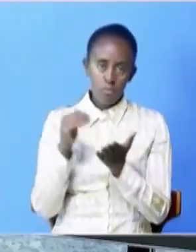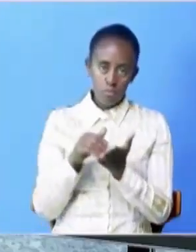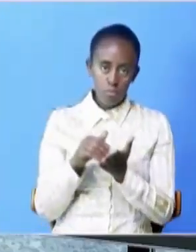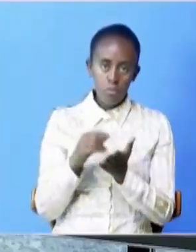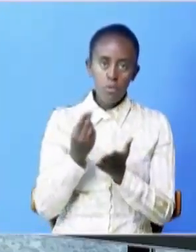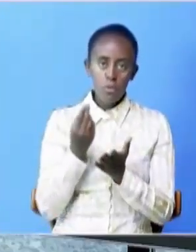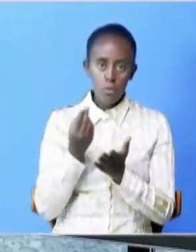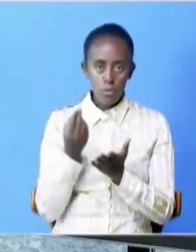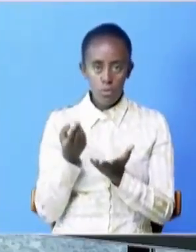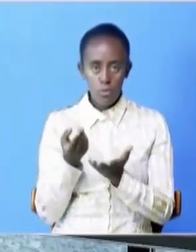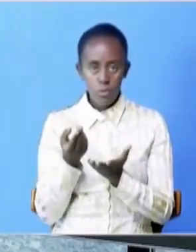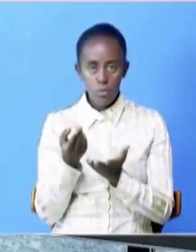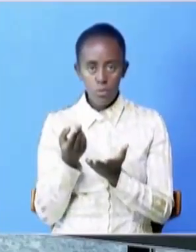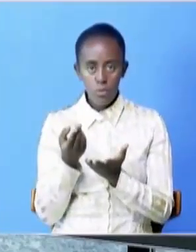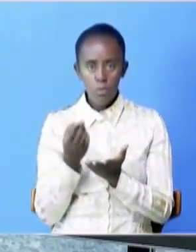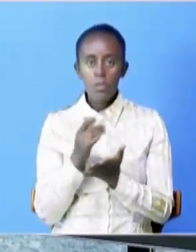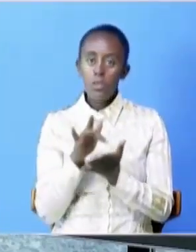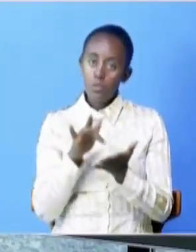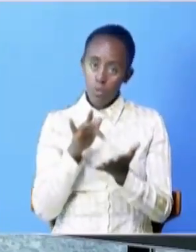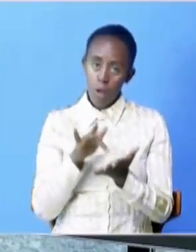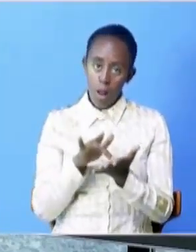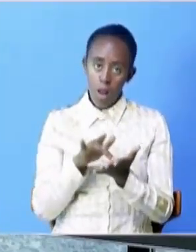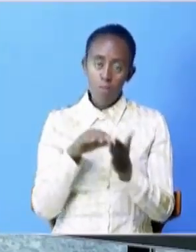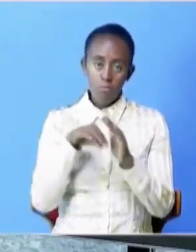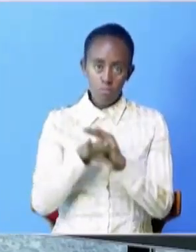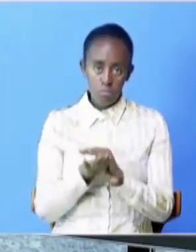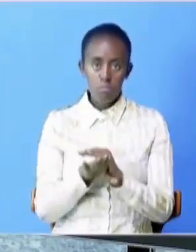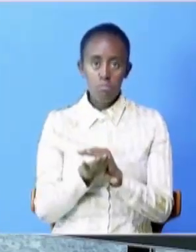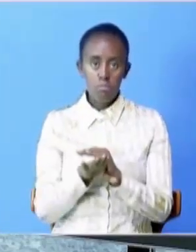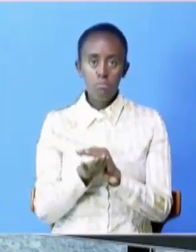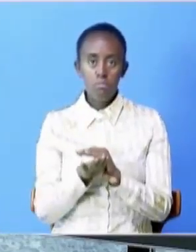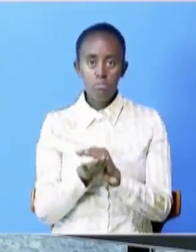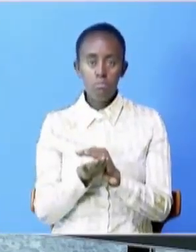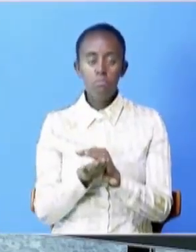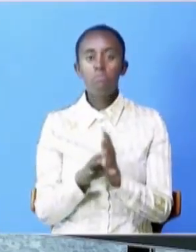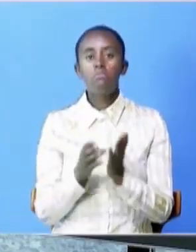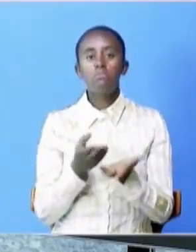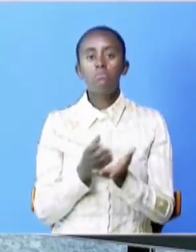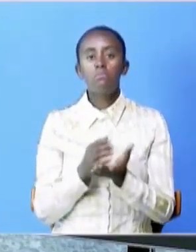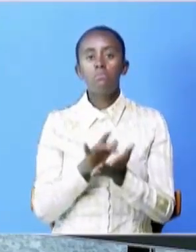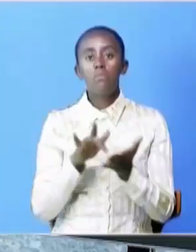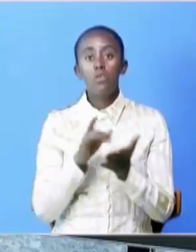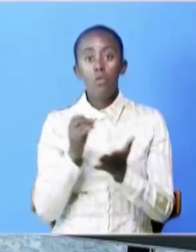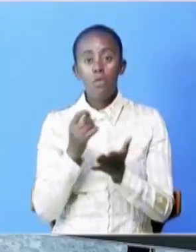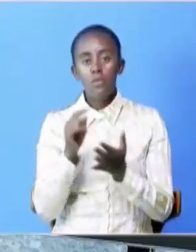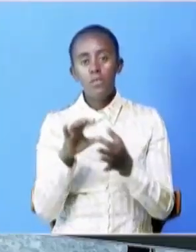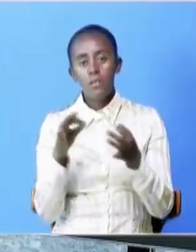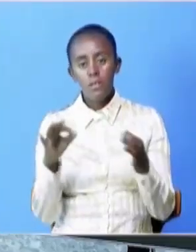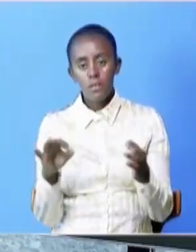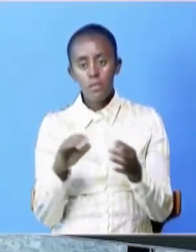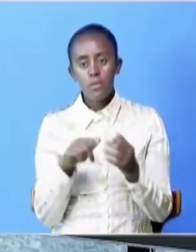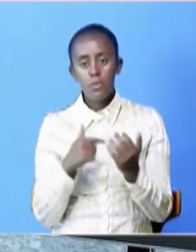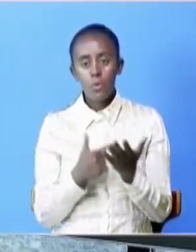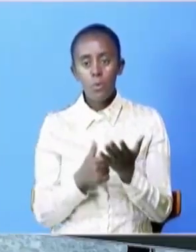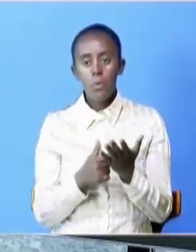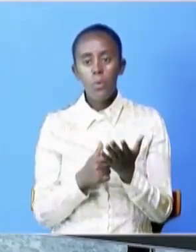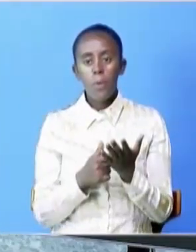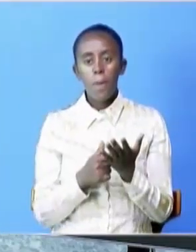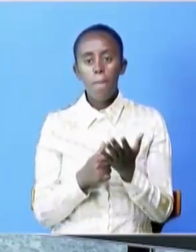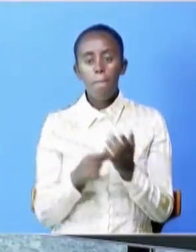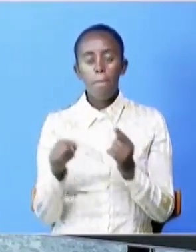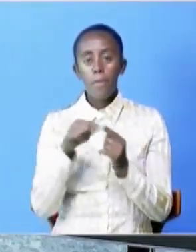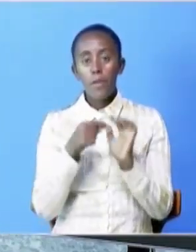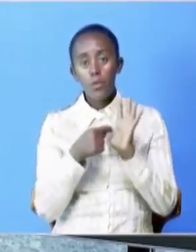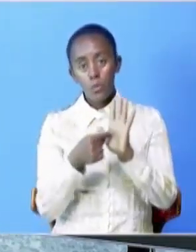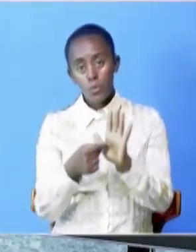we have used it internally. That means we have used it in the middle of a sentence, so to